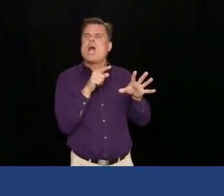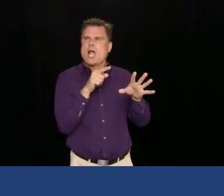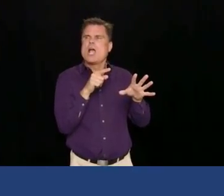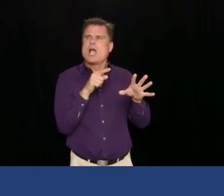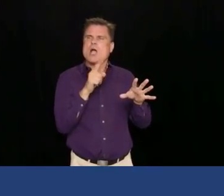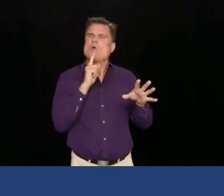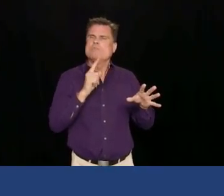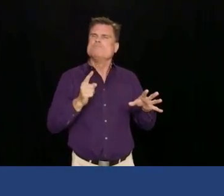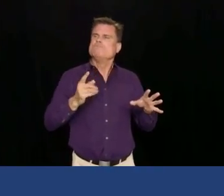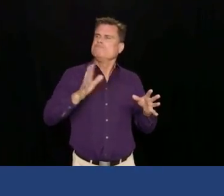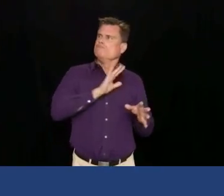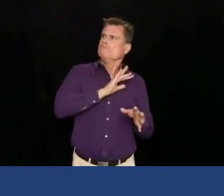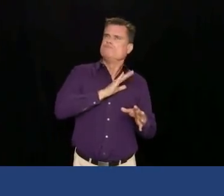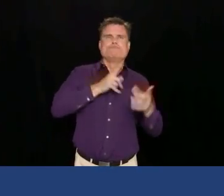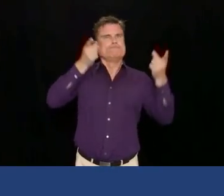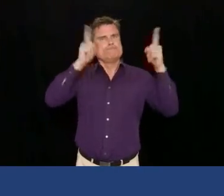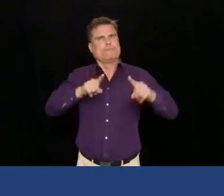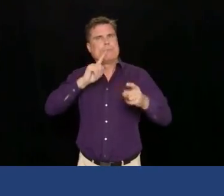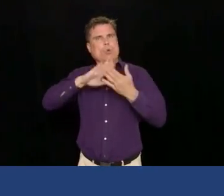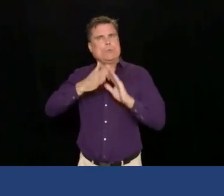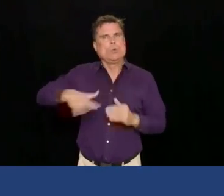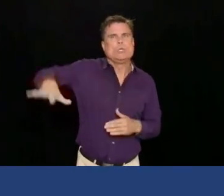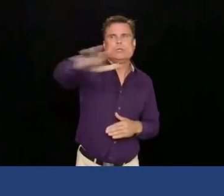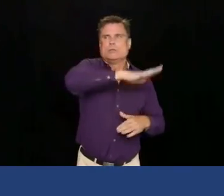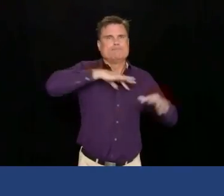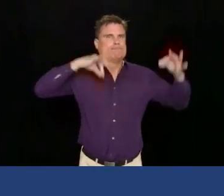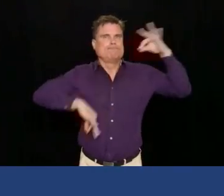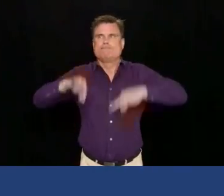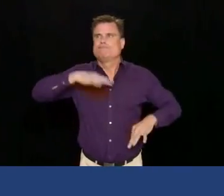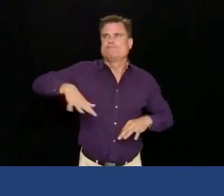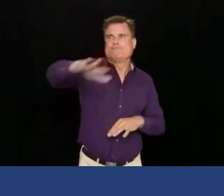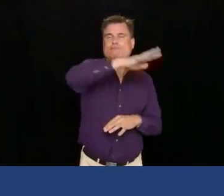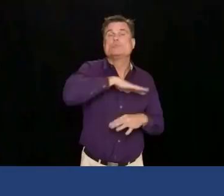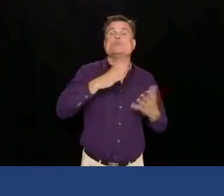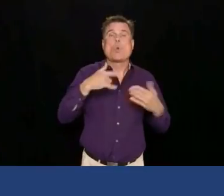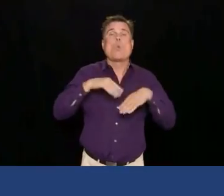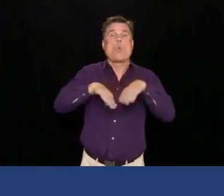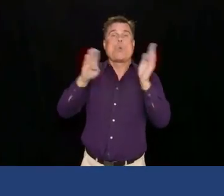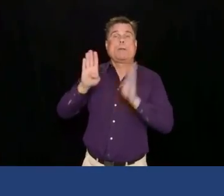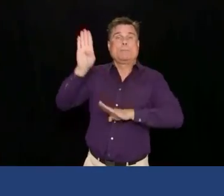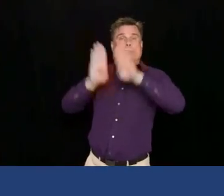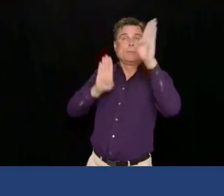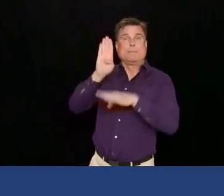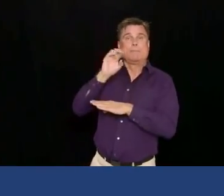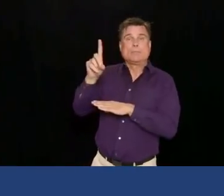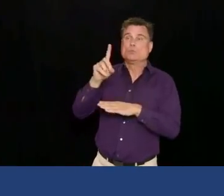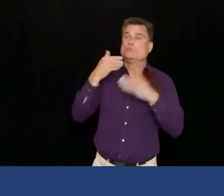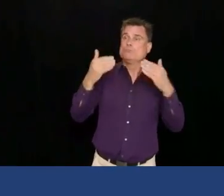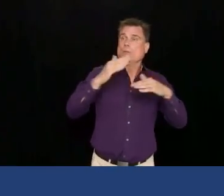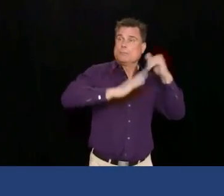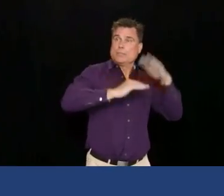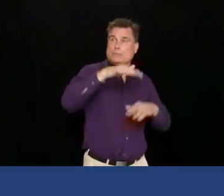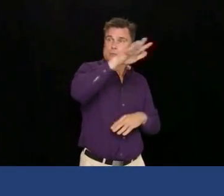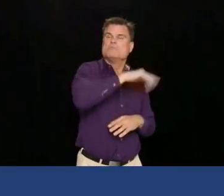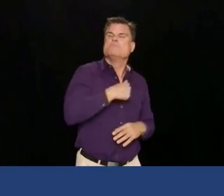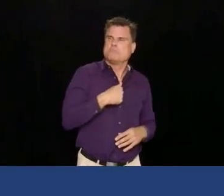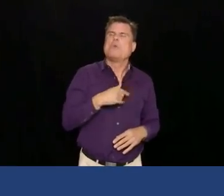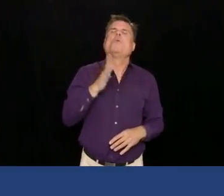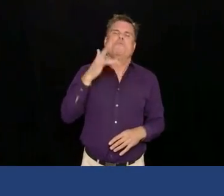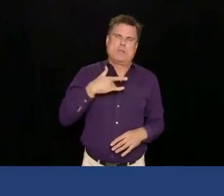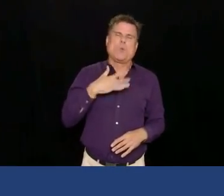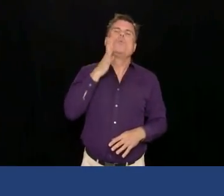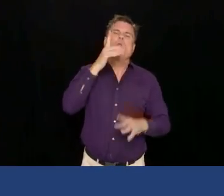be successful this time, and we've been having discussions locally with people, and we are poised for success on this one.